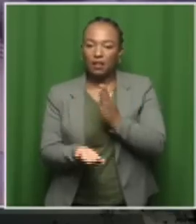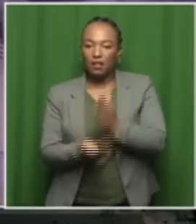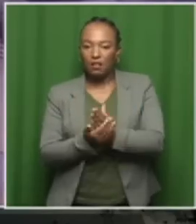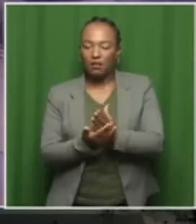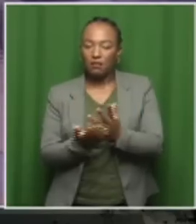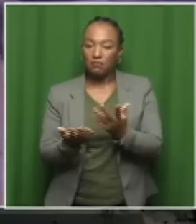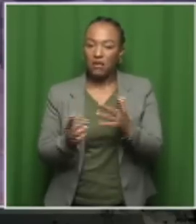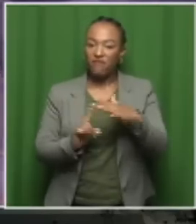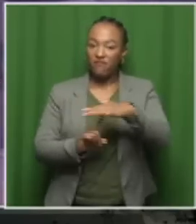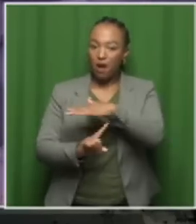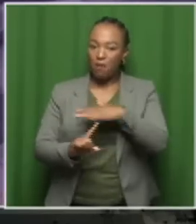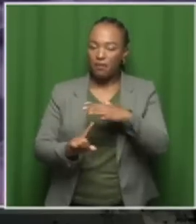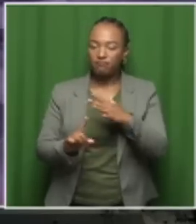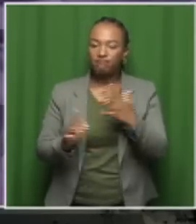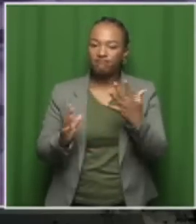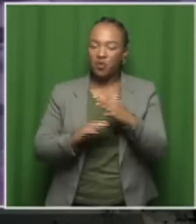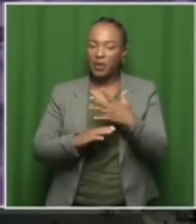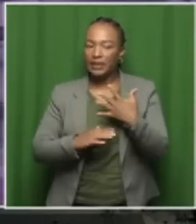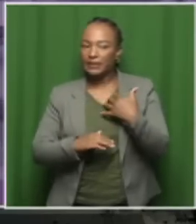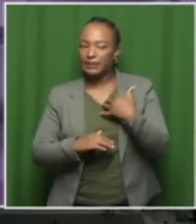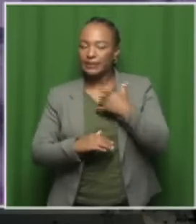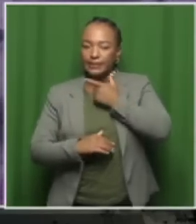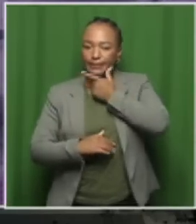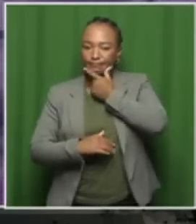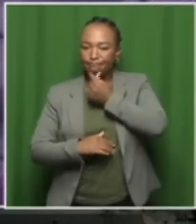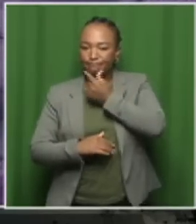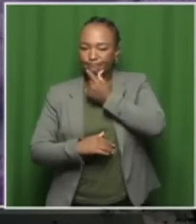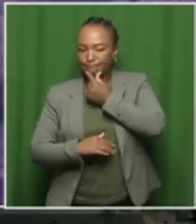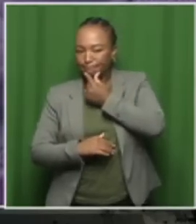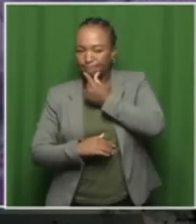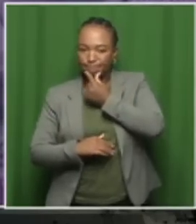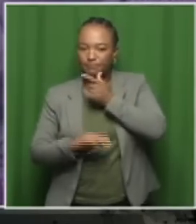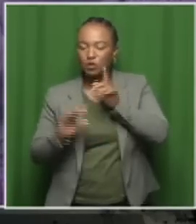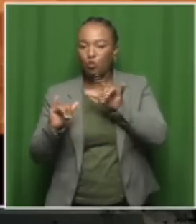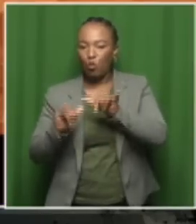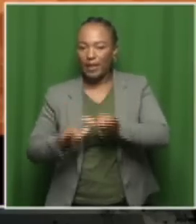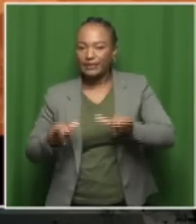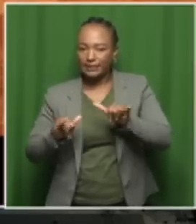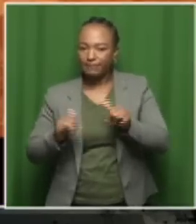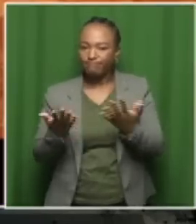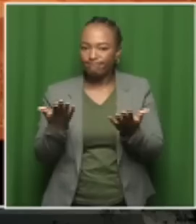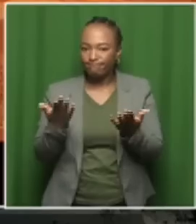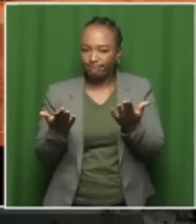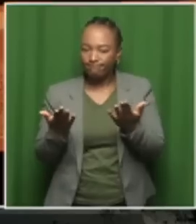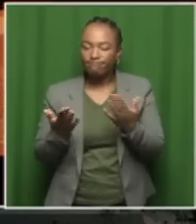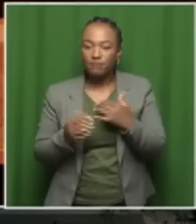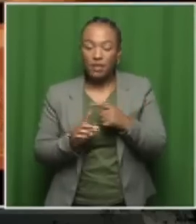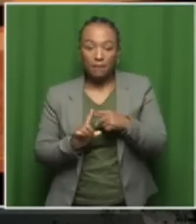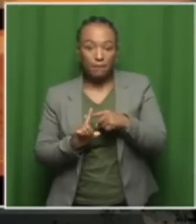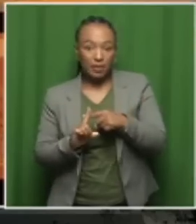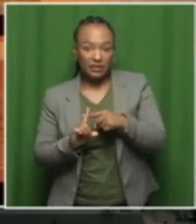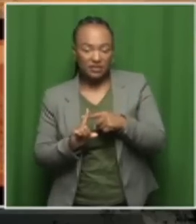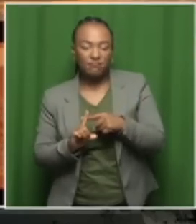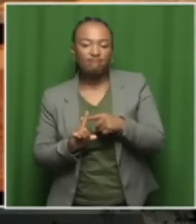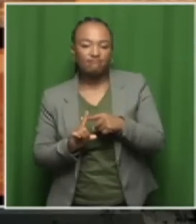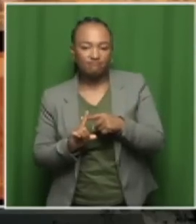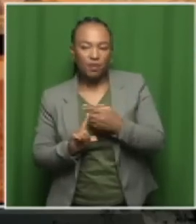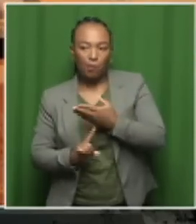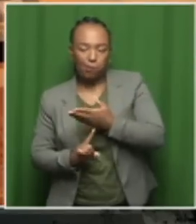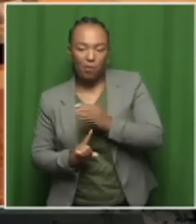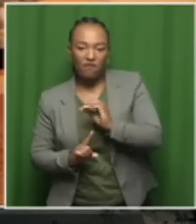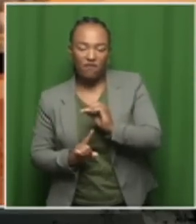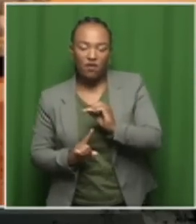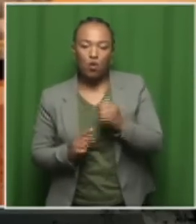great uncertainty. But there are the positives that I've referred to. Hopefully, the Government of